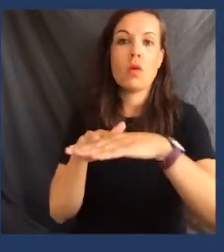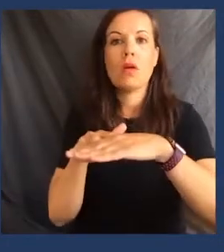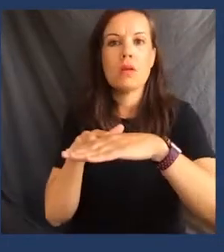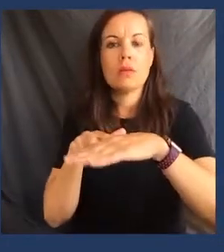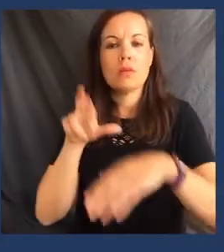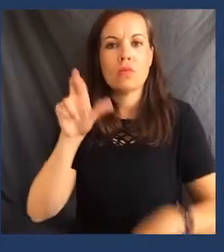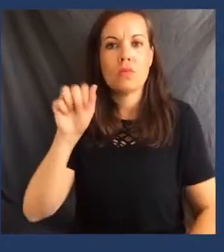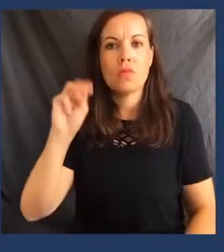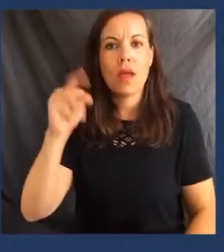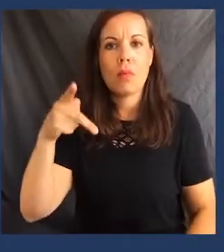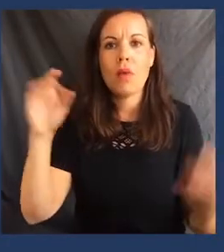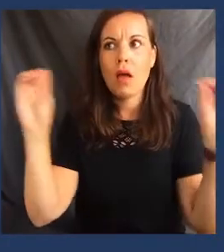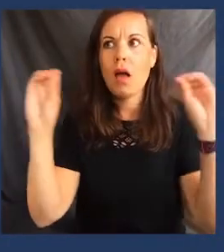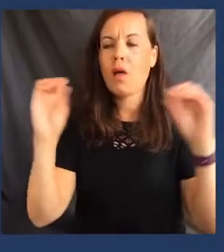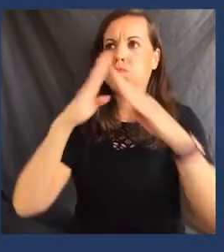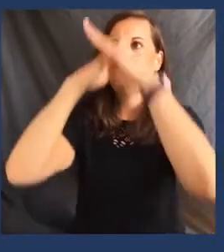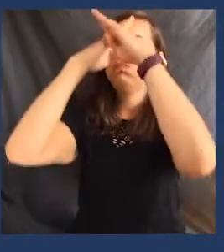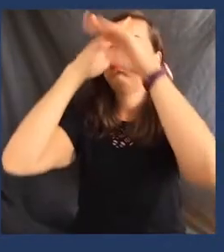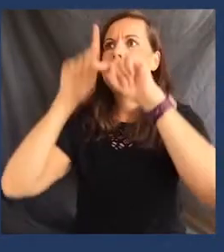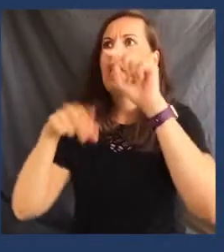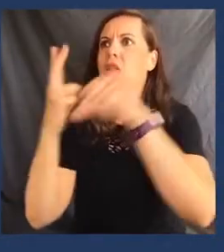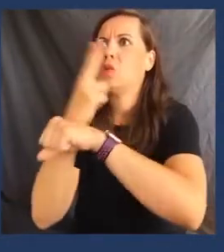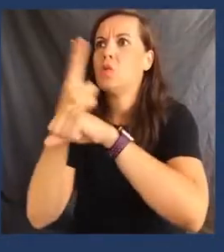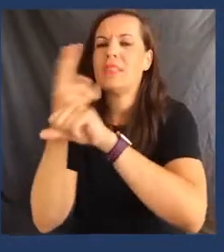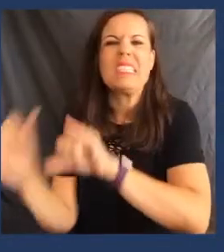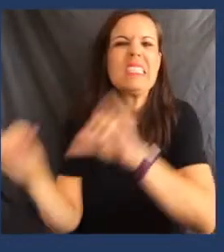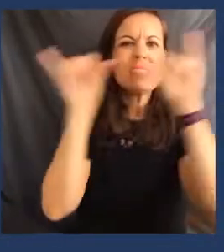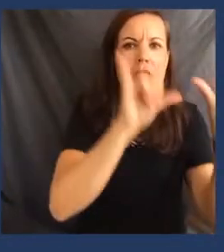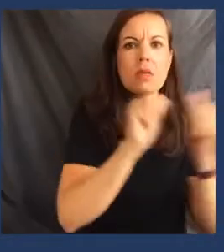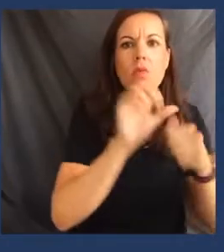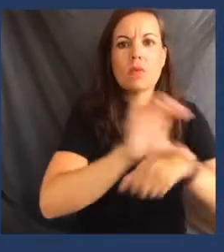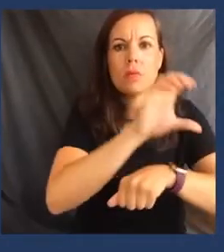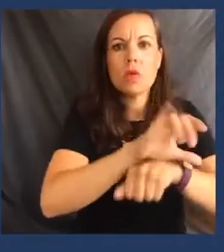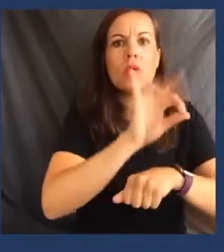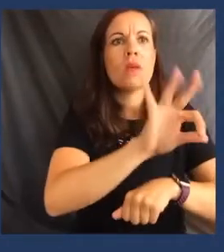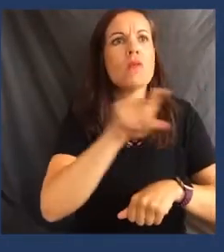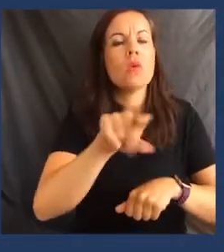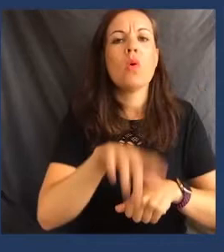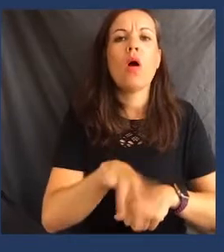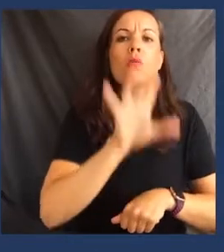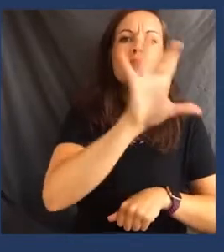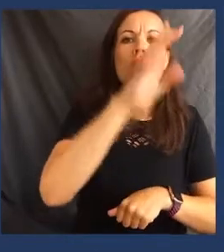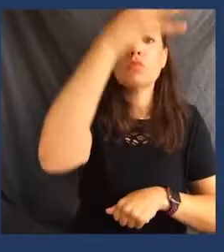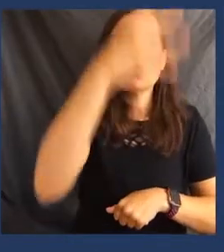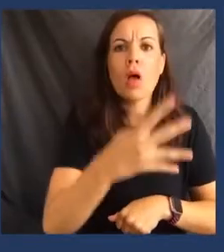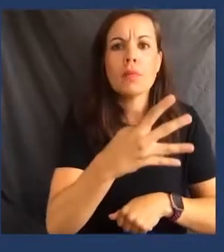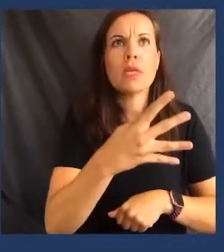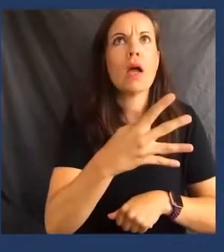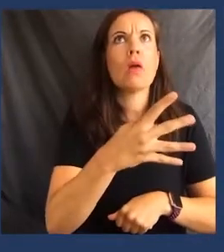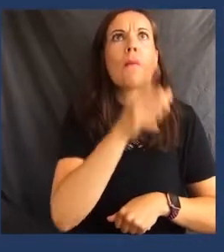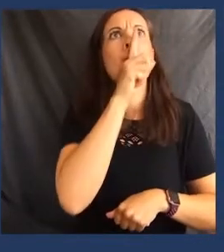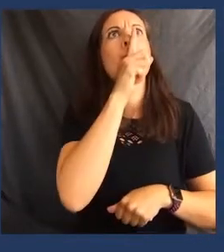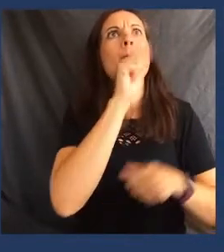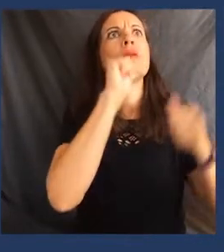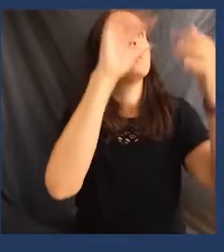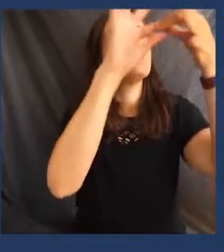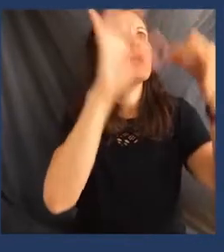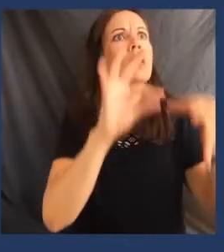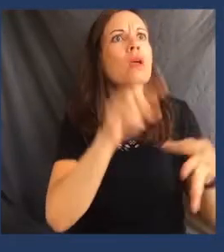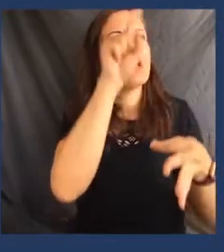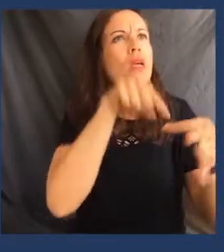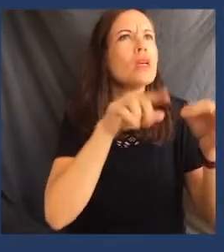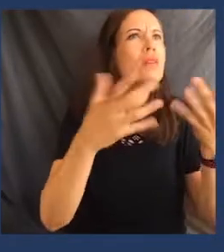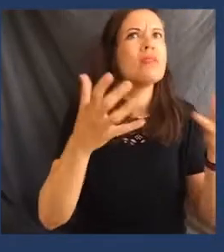like to be using a user interface and to go right up against a drop down or a spinner or something and have no idea what's going on there, and you